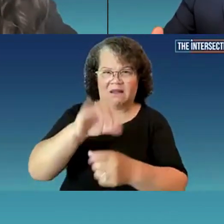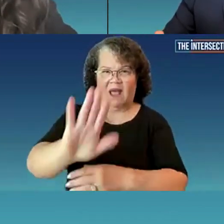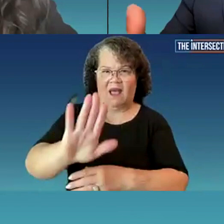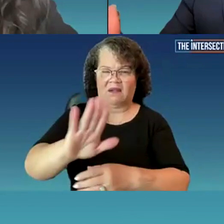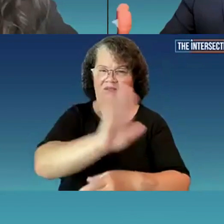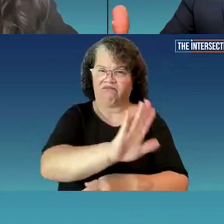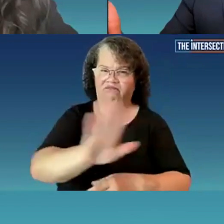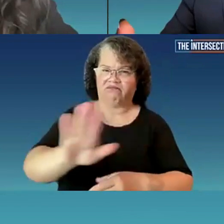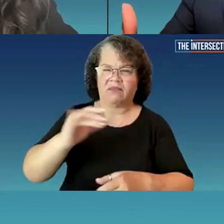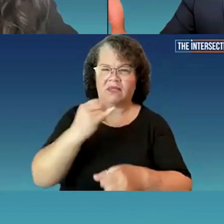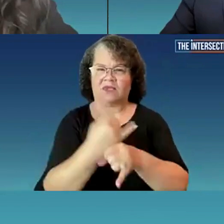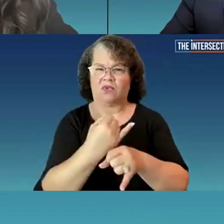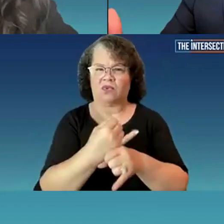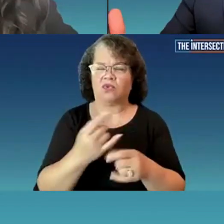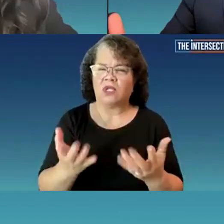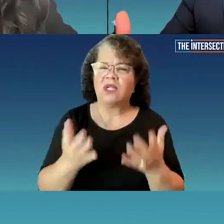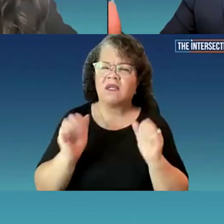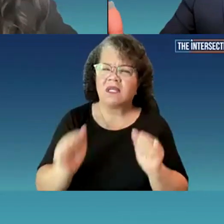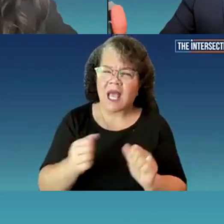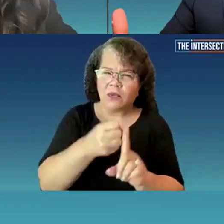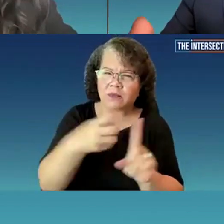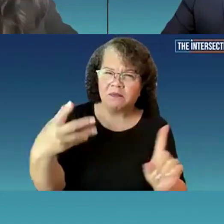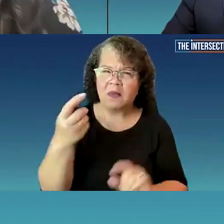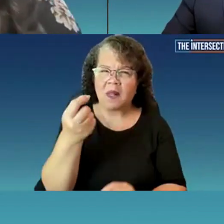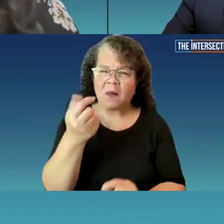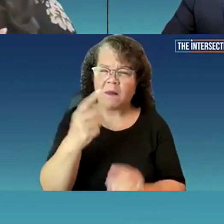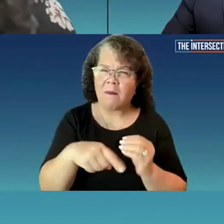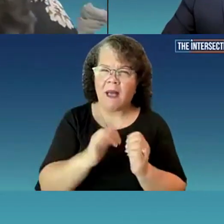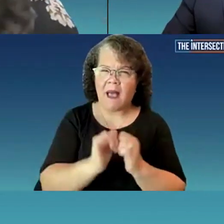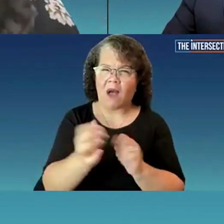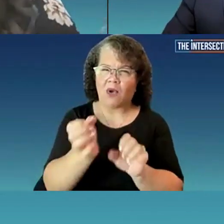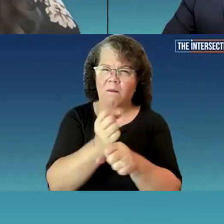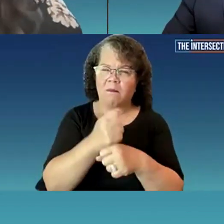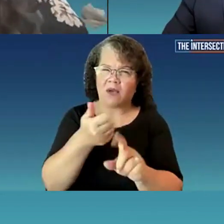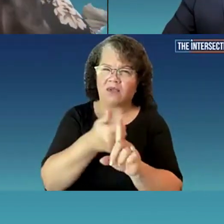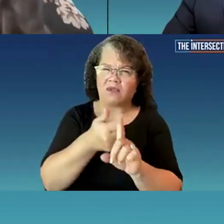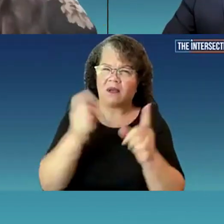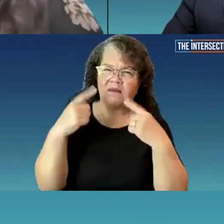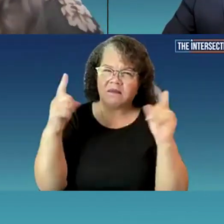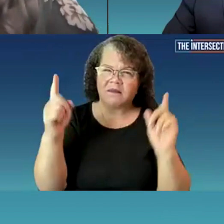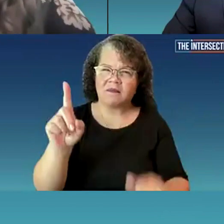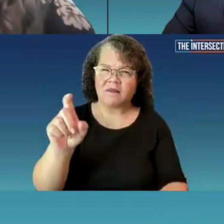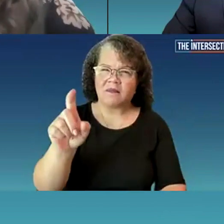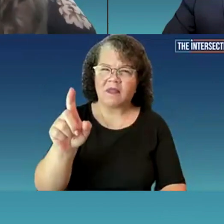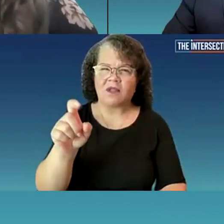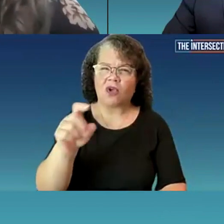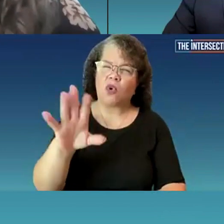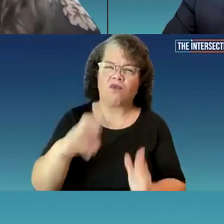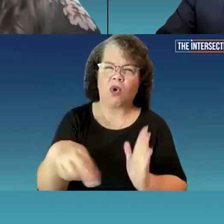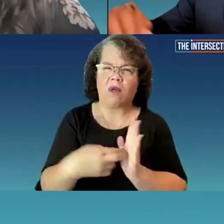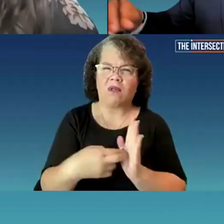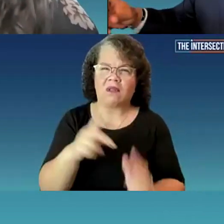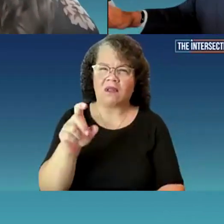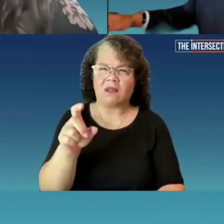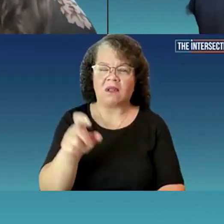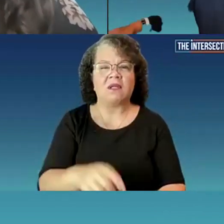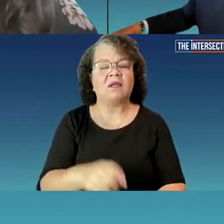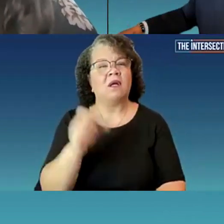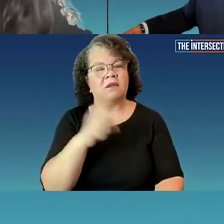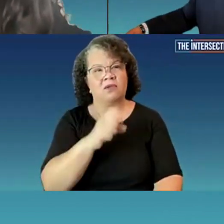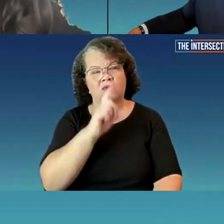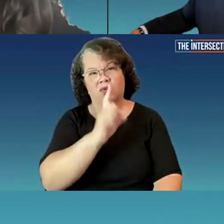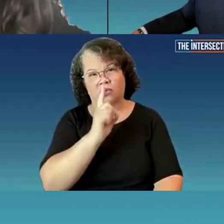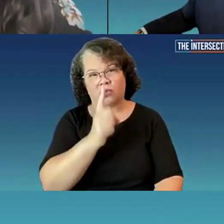success? Can you talk a little bit about what made your role successful? Sure. So again,